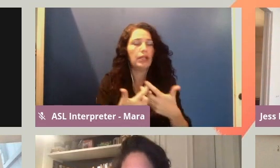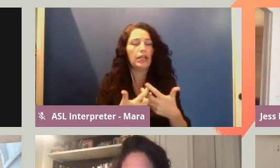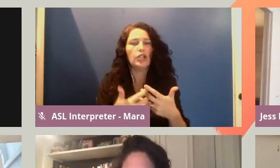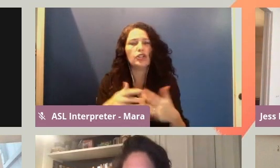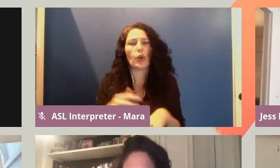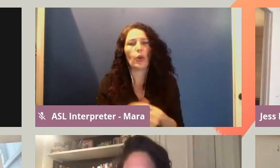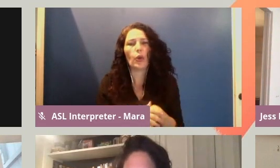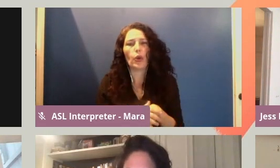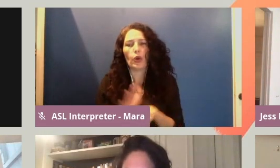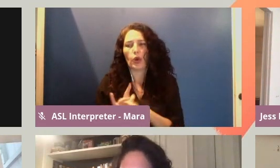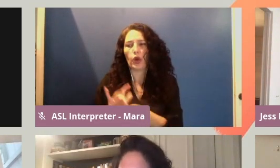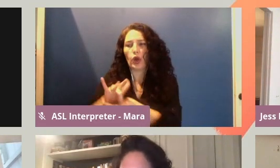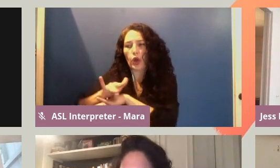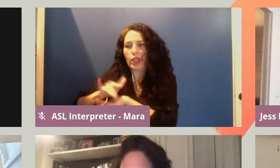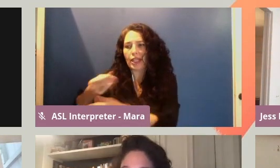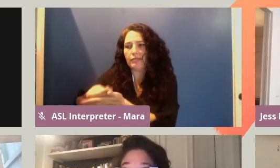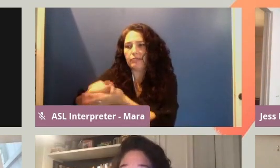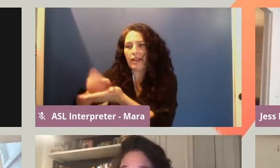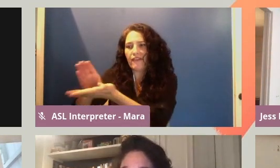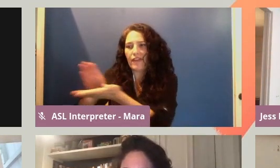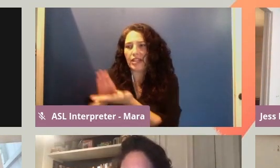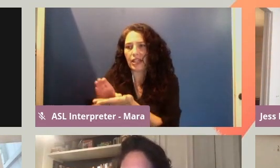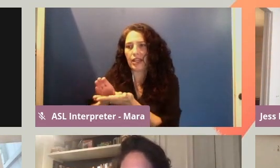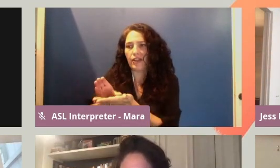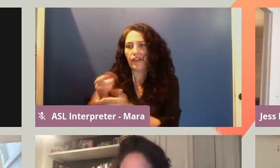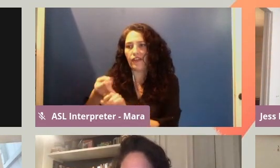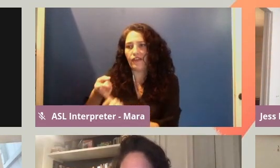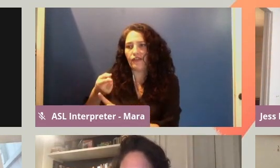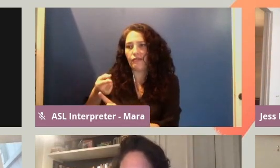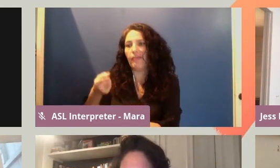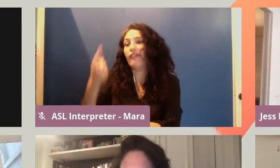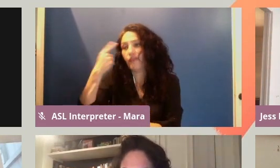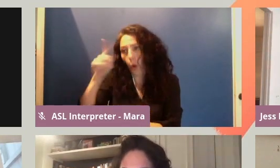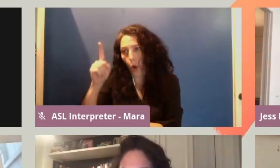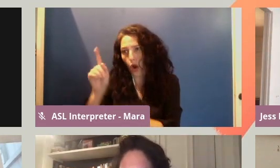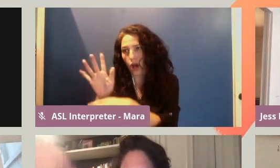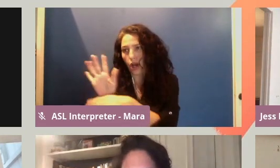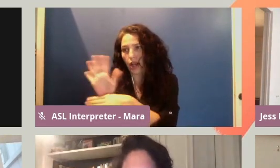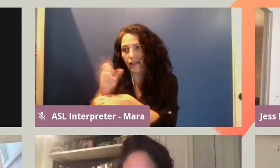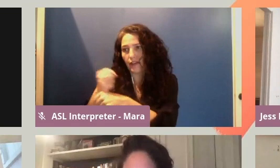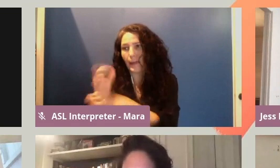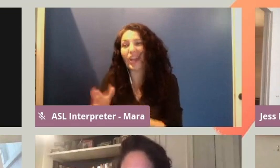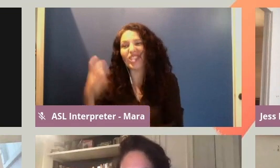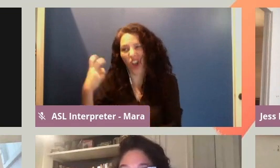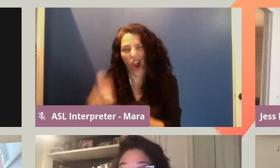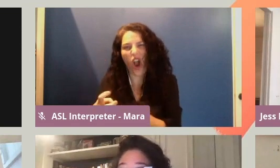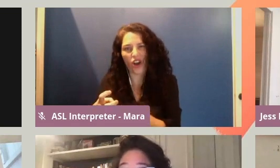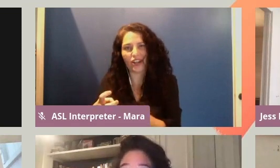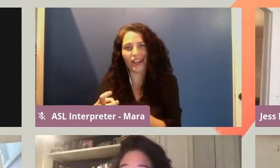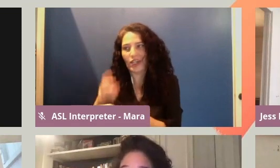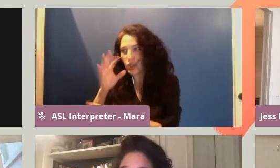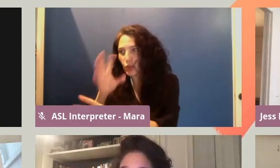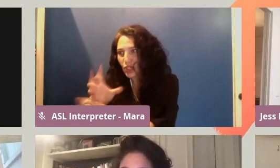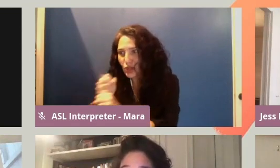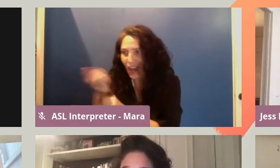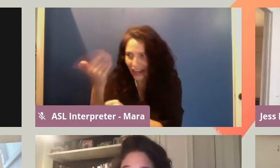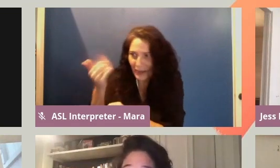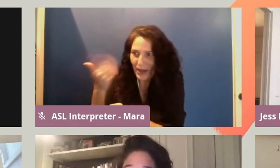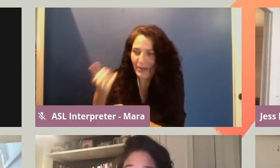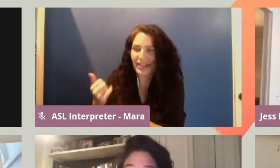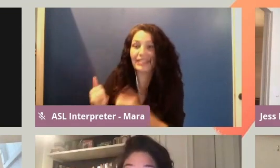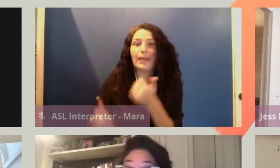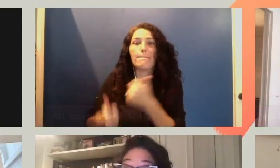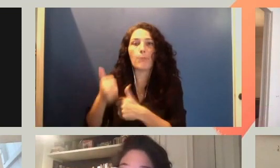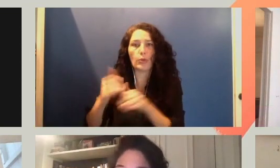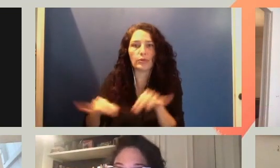for a filmmaker is like often the hardest to attract and the most pivotal, right? That's when the story leaves your grasp if you can't chase it, if you don't